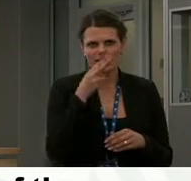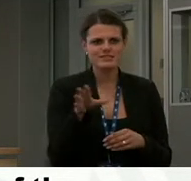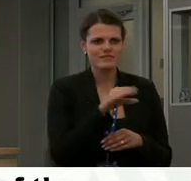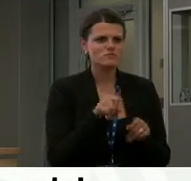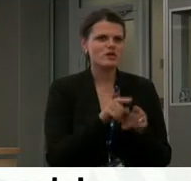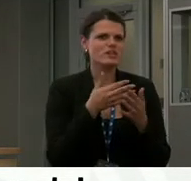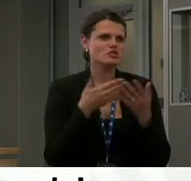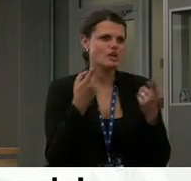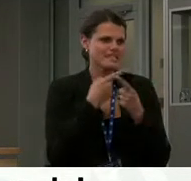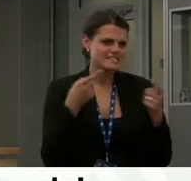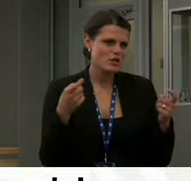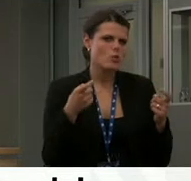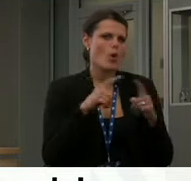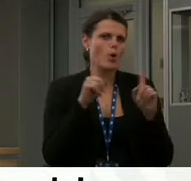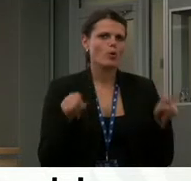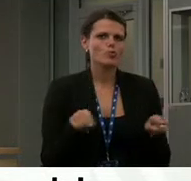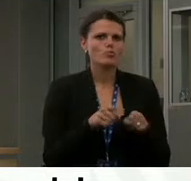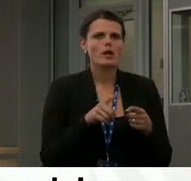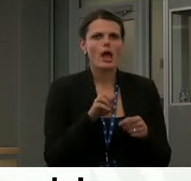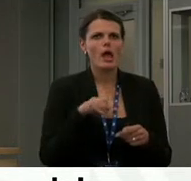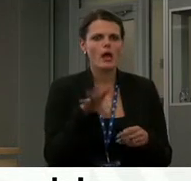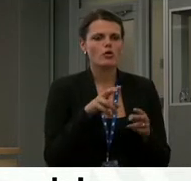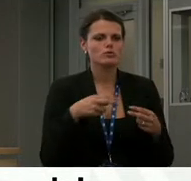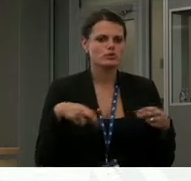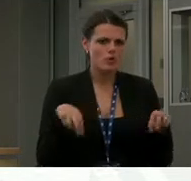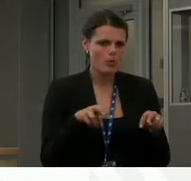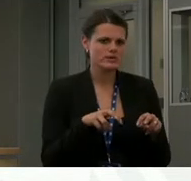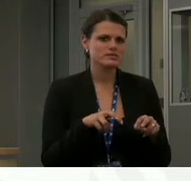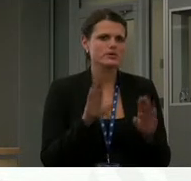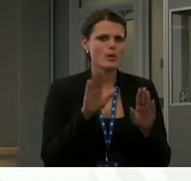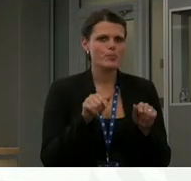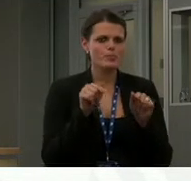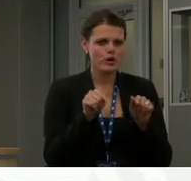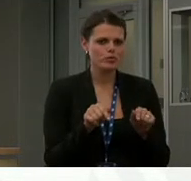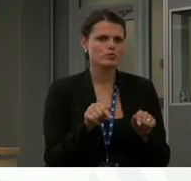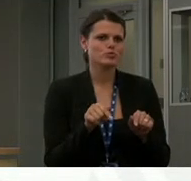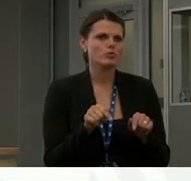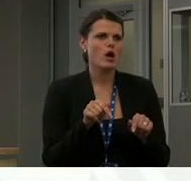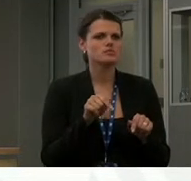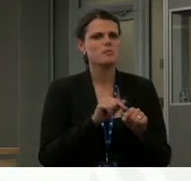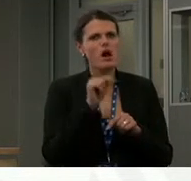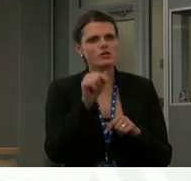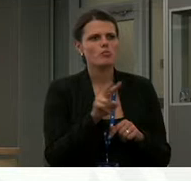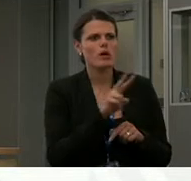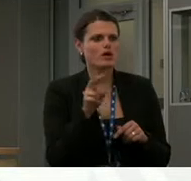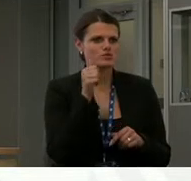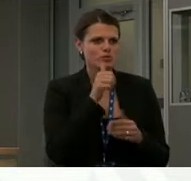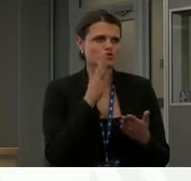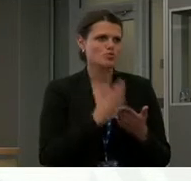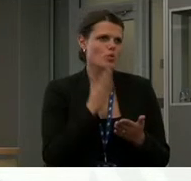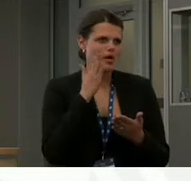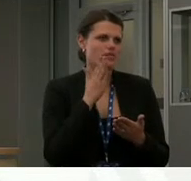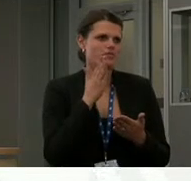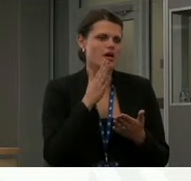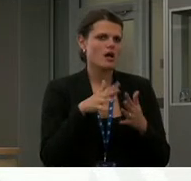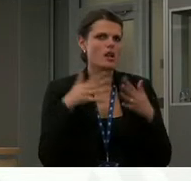the reports of the European Committee on the Prevention of Torture about the violations that very frequently take place